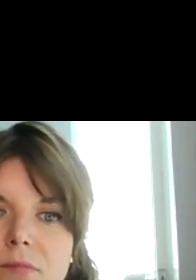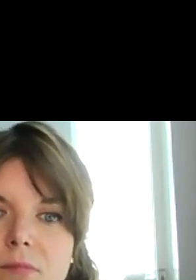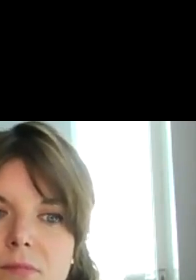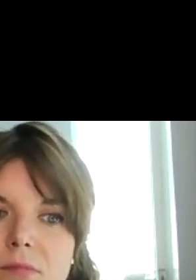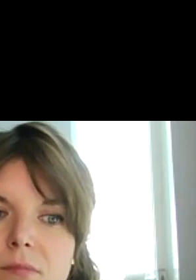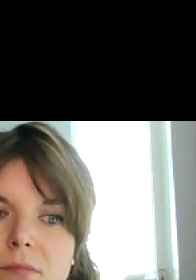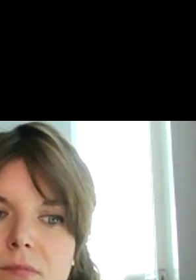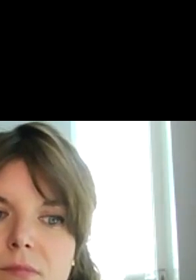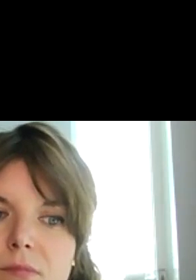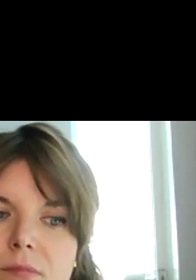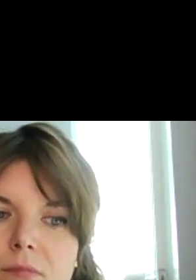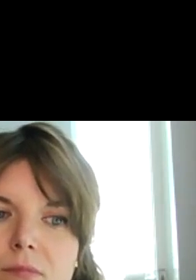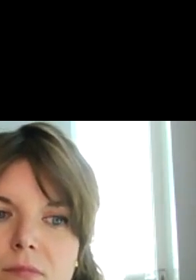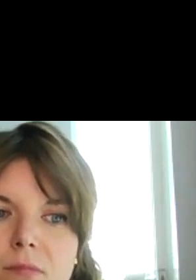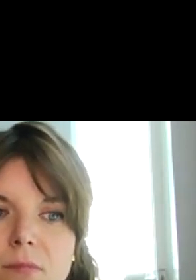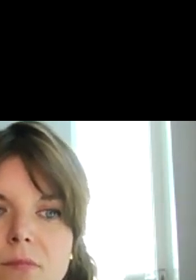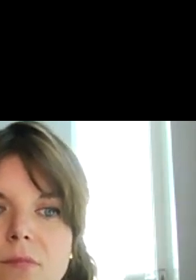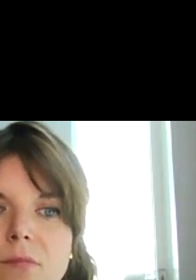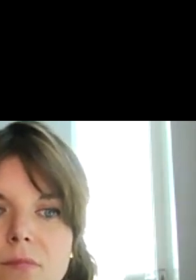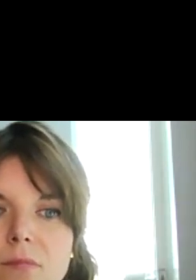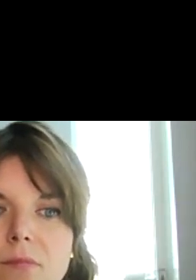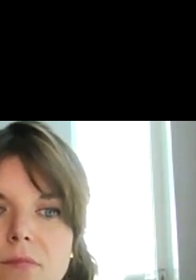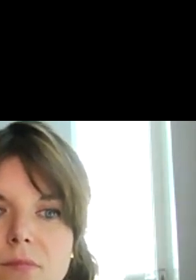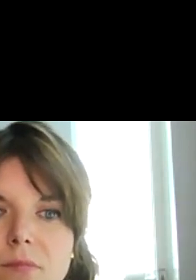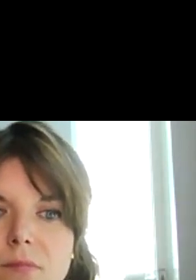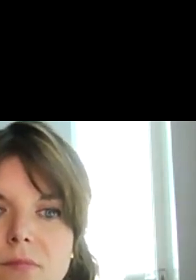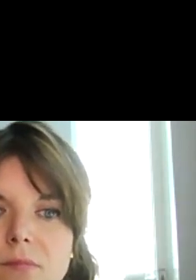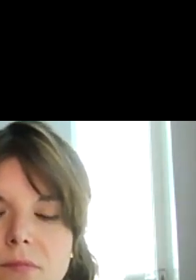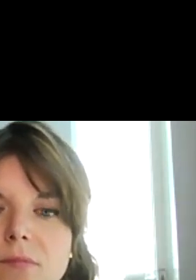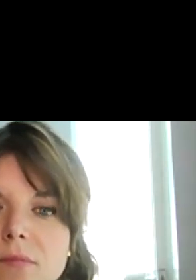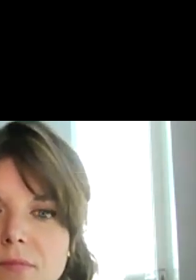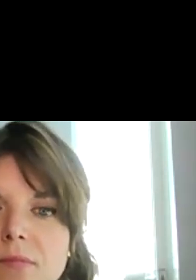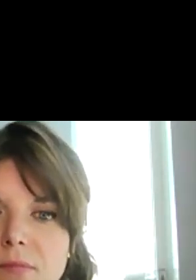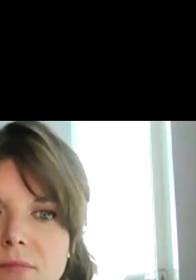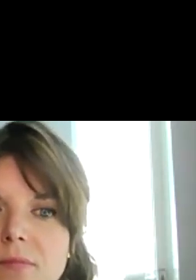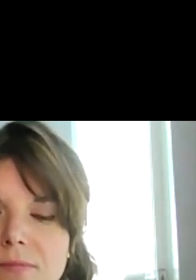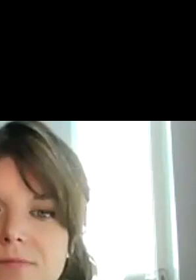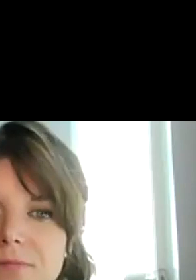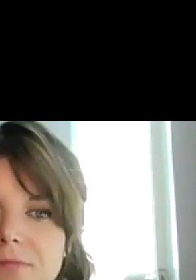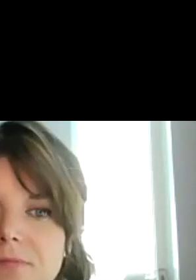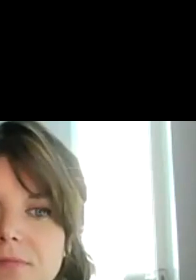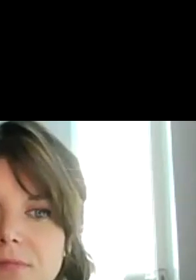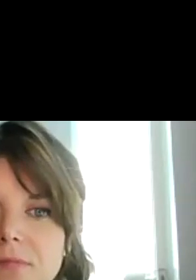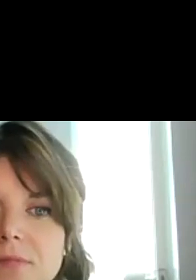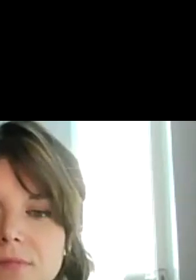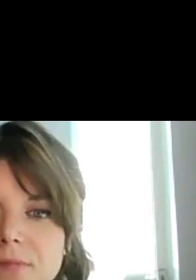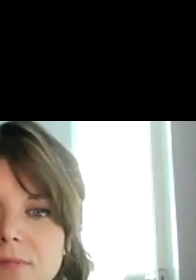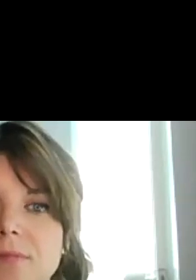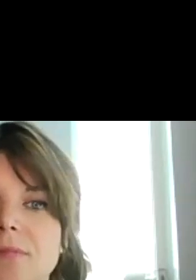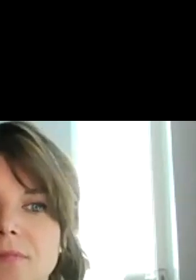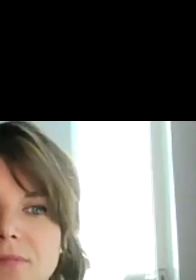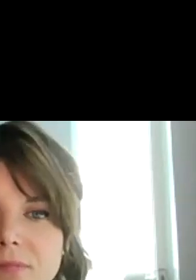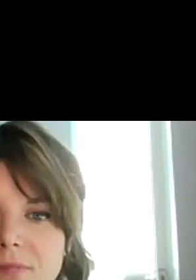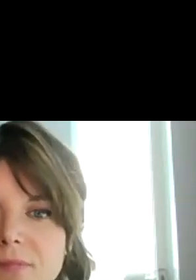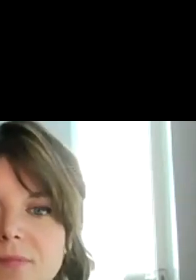African House. They were using traditional Creole techniques of building, and so they created this kind of saw